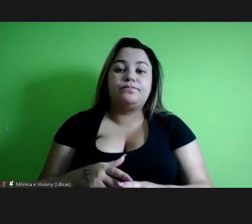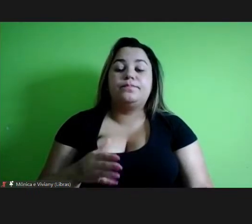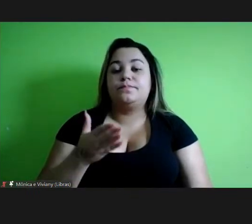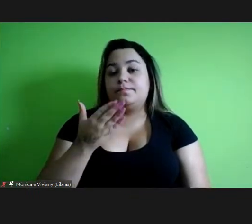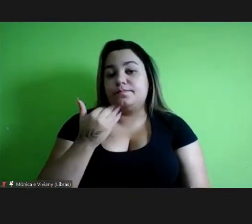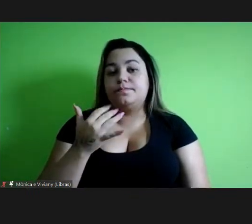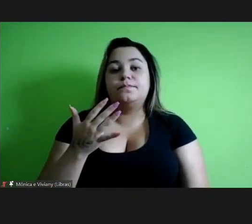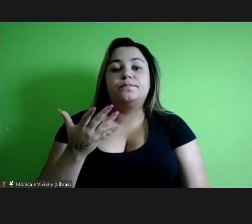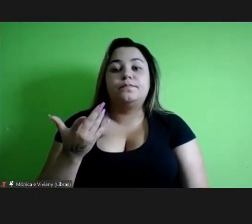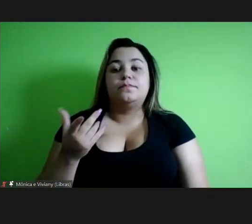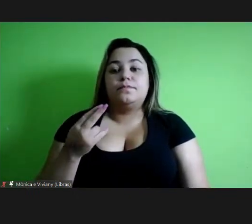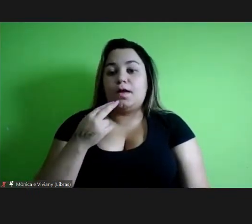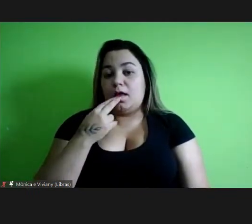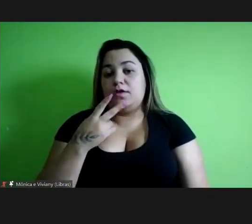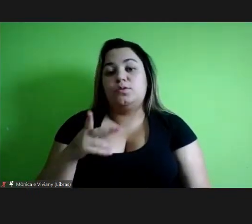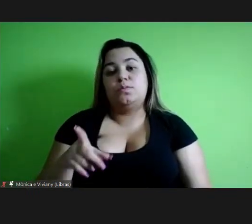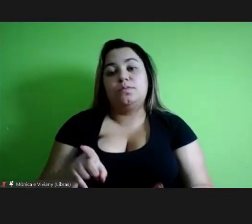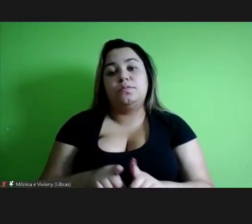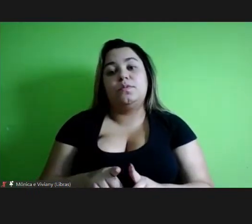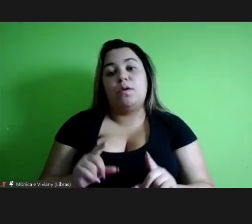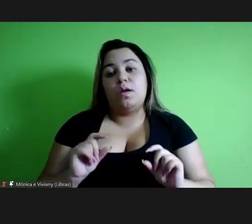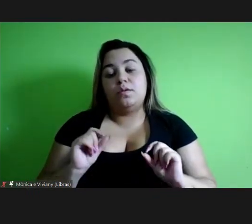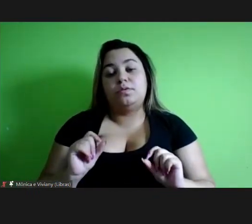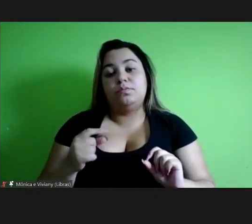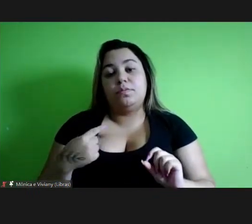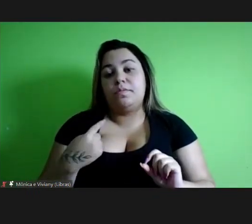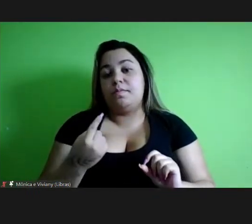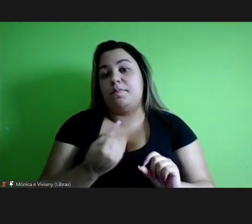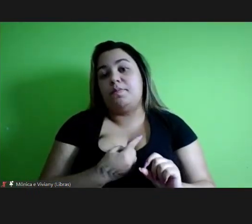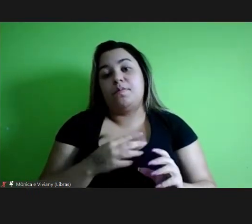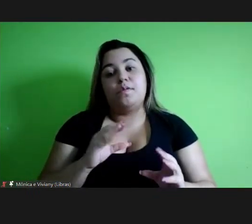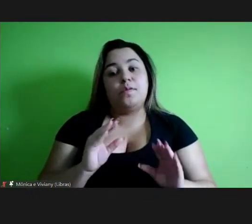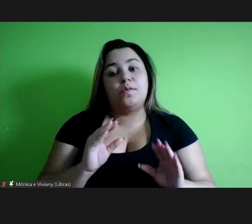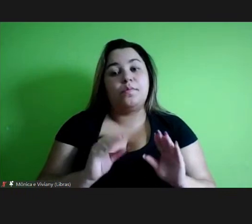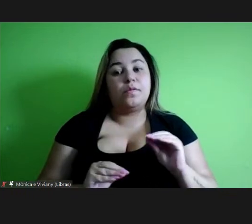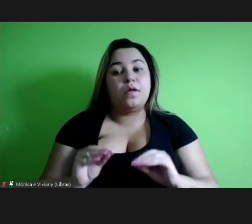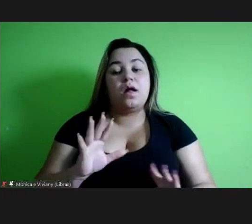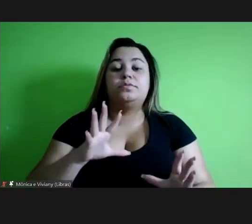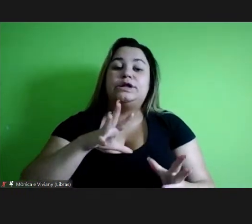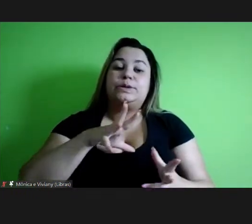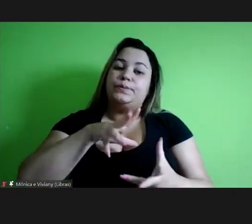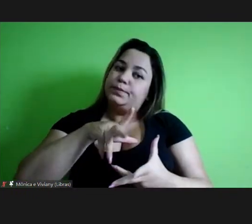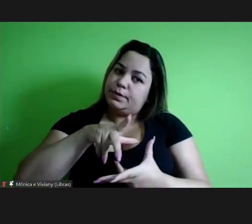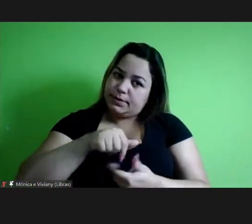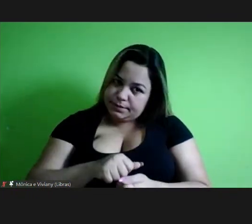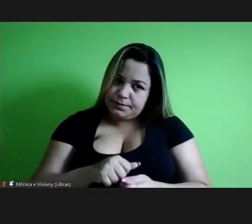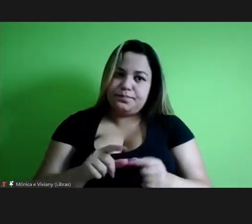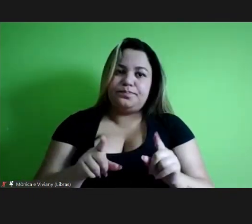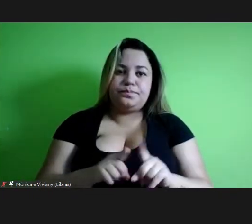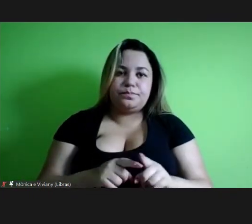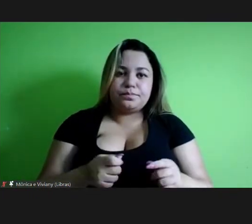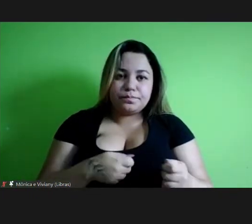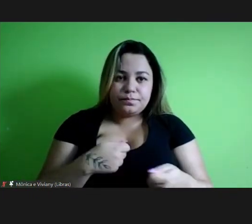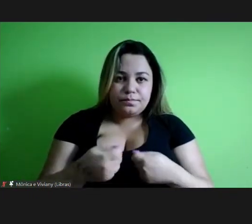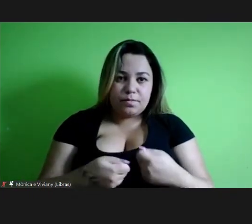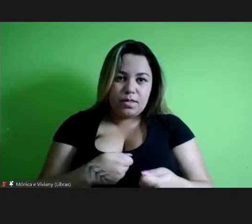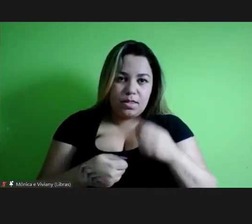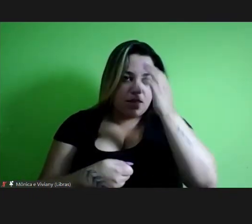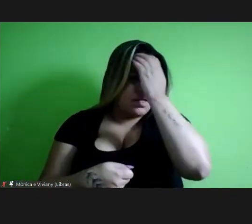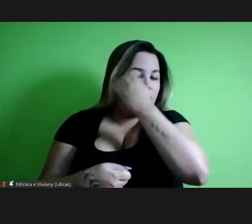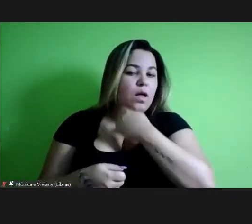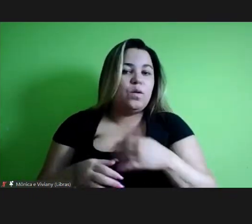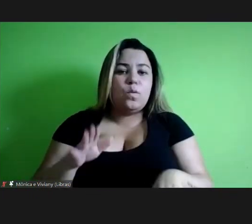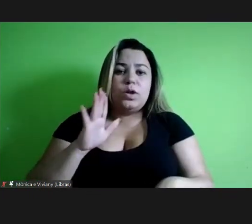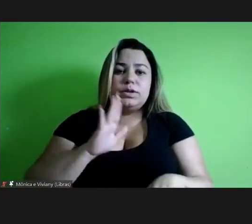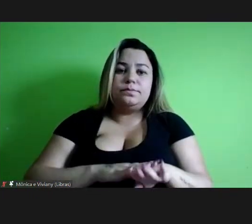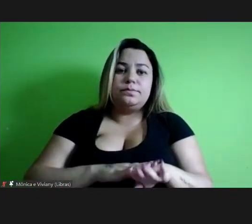malnutrition, such as poor nutrition and lack of nutrition and nutrients, and then we're going to take care of the planet. We have to do it